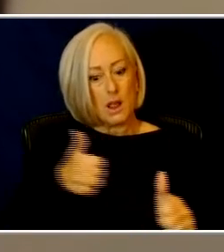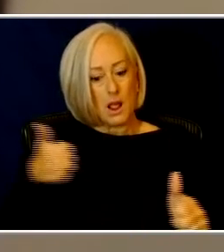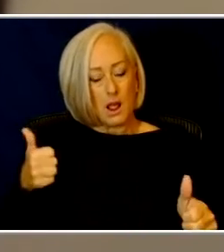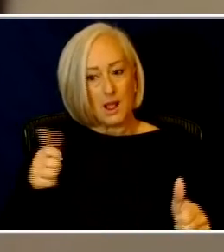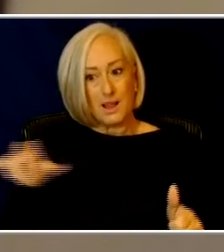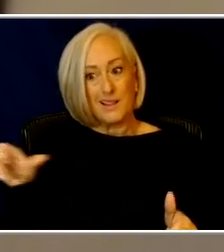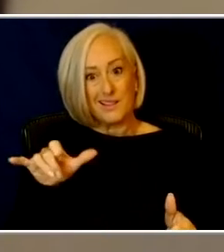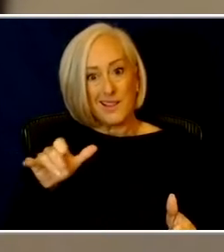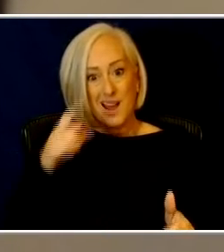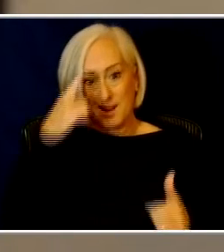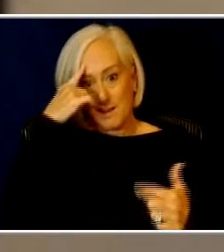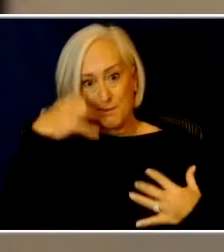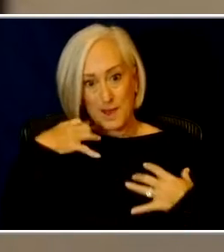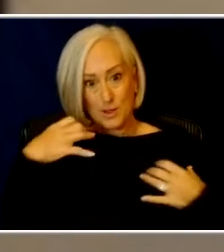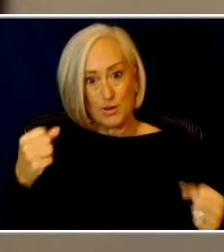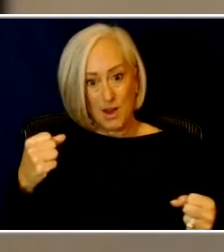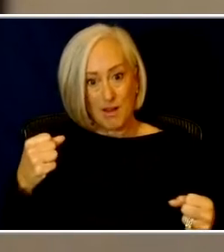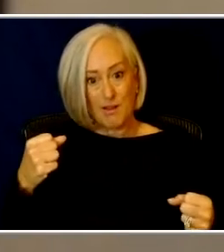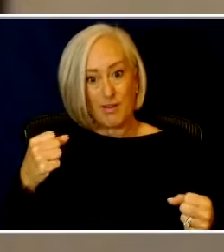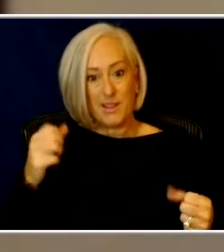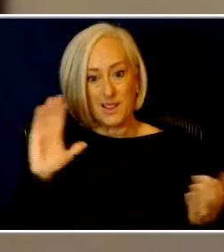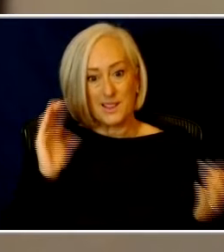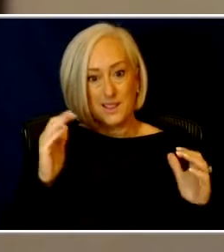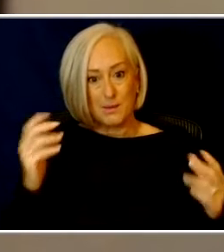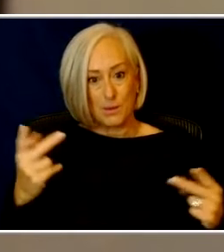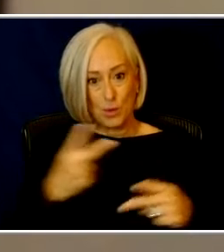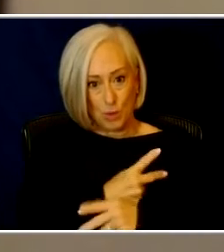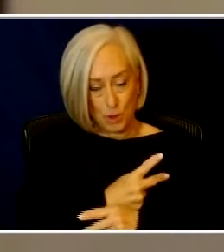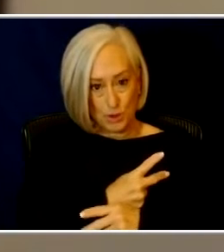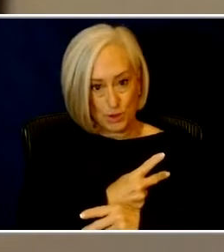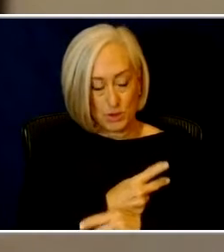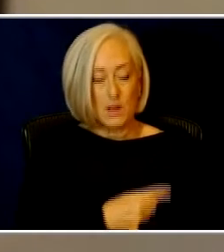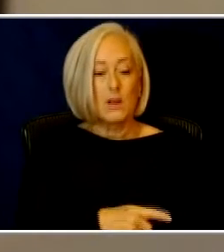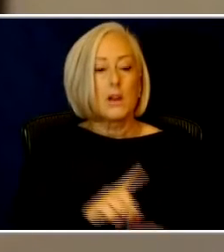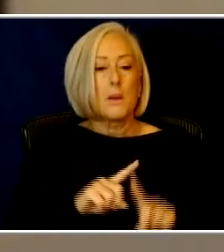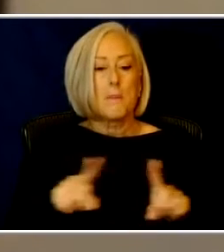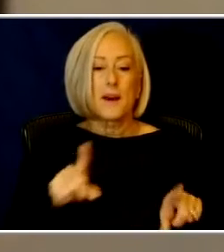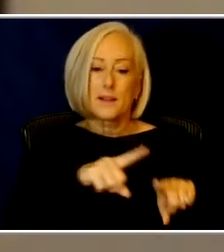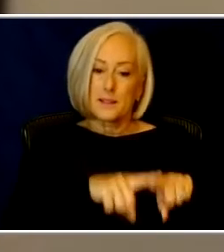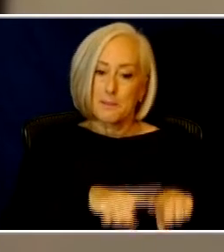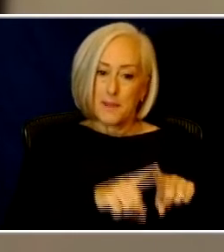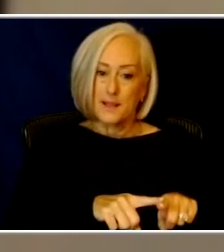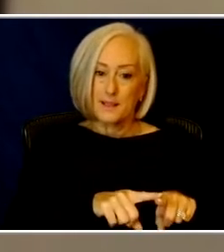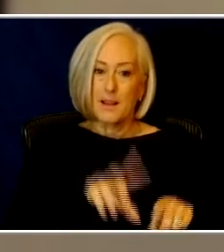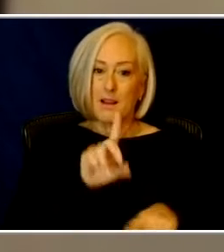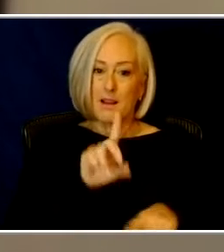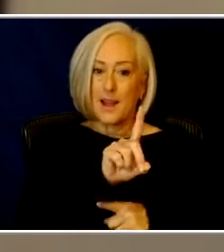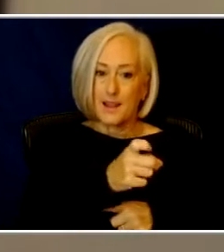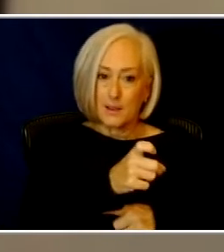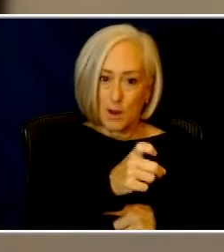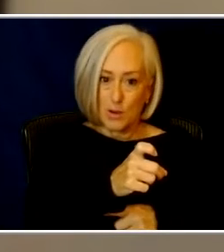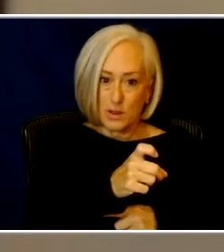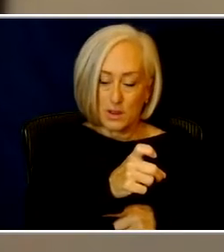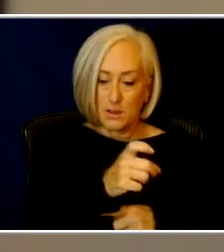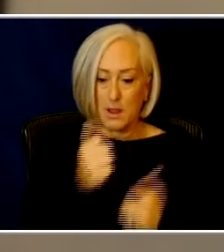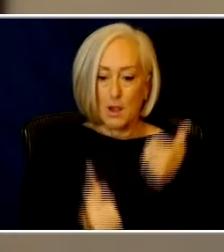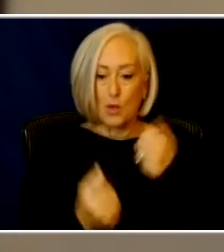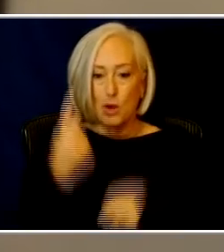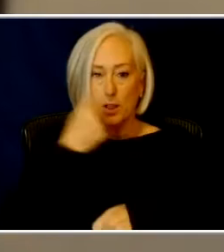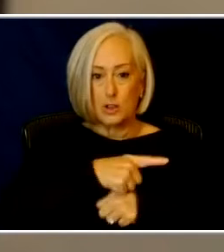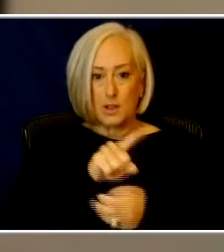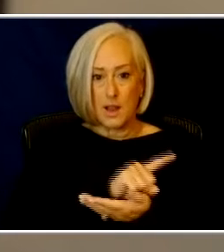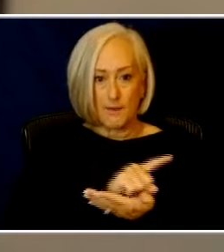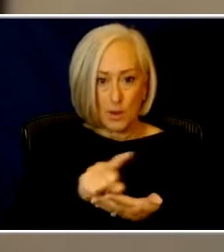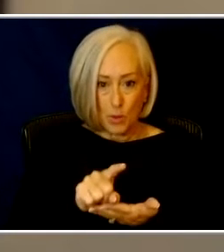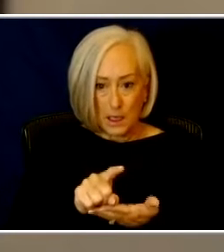of the time critical diagnosis, depending on time of day and day of week and how stressed the system is. Local EMS that